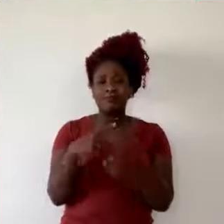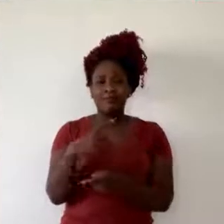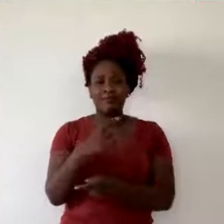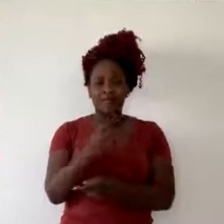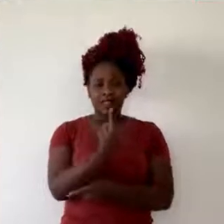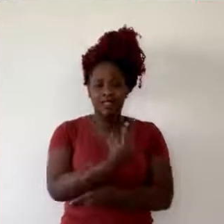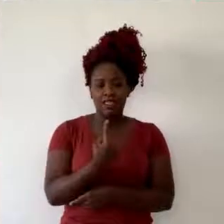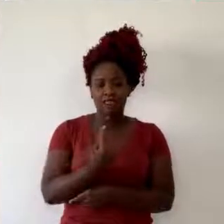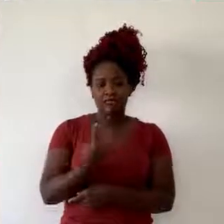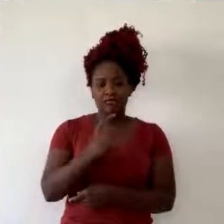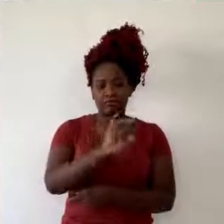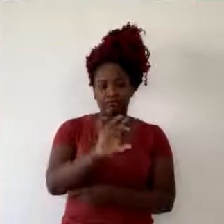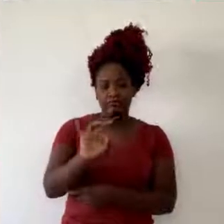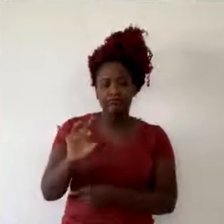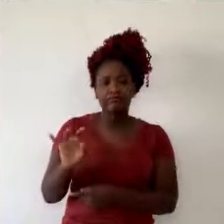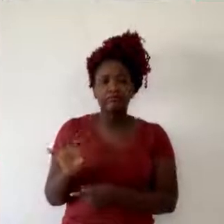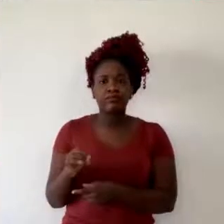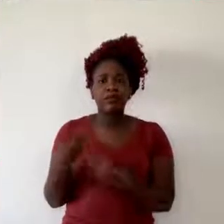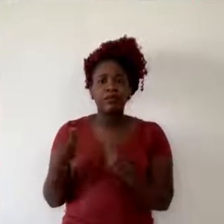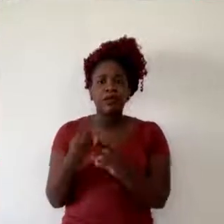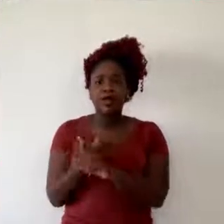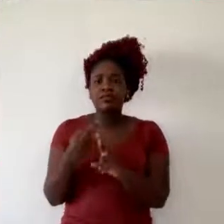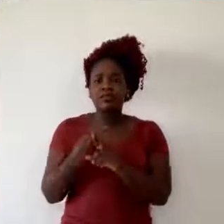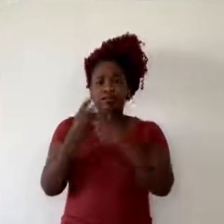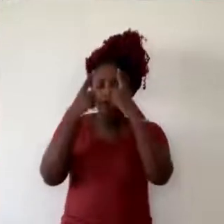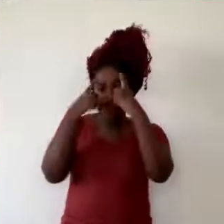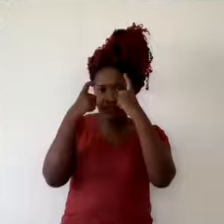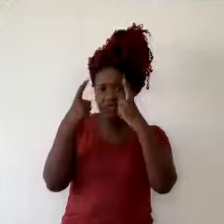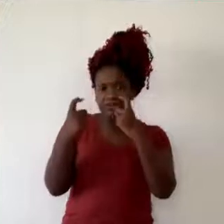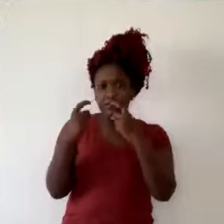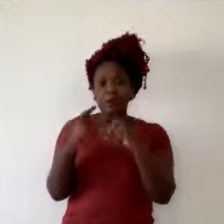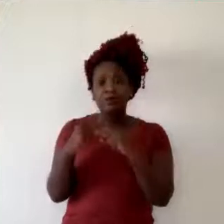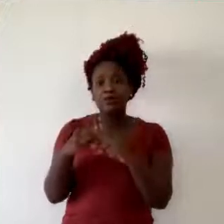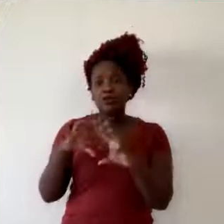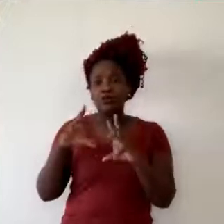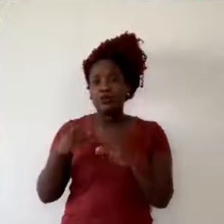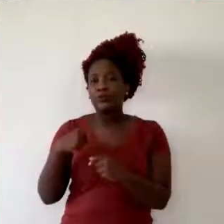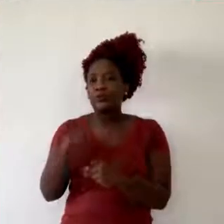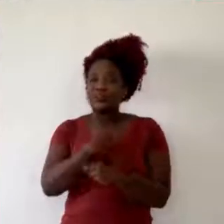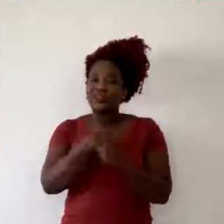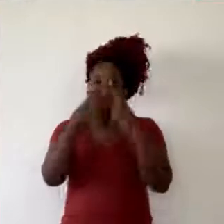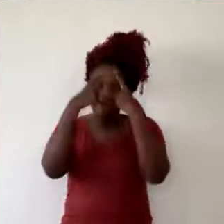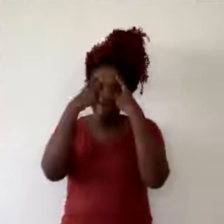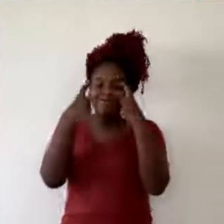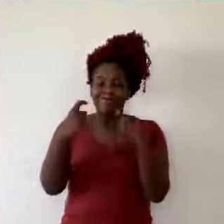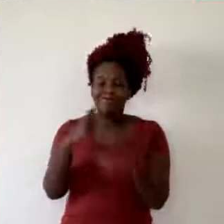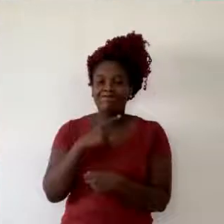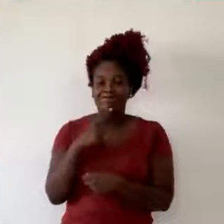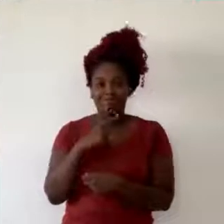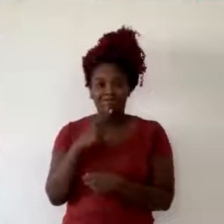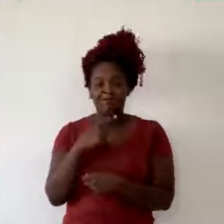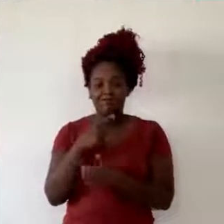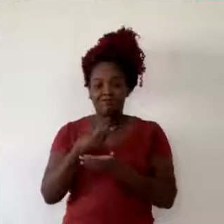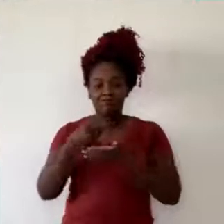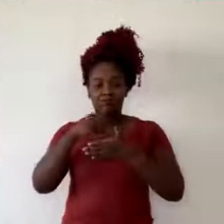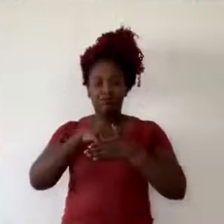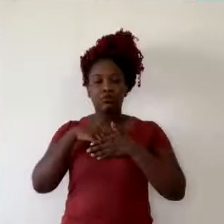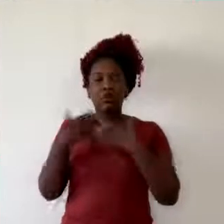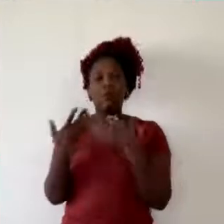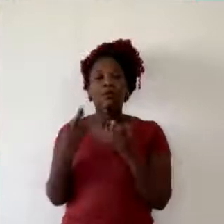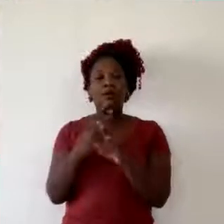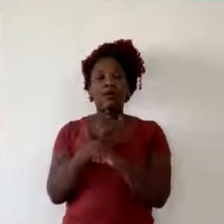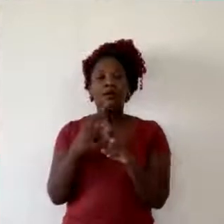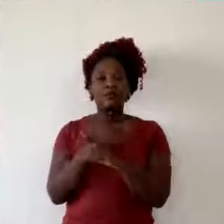individual dimension. How do I relate with violence? Because why are we in some way or another violent? How